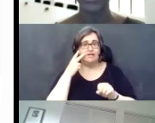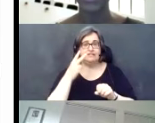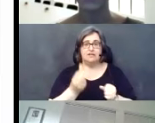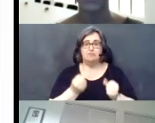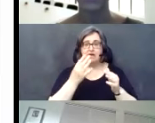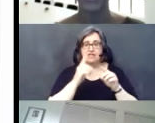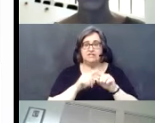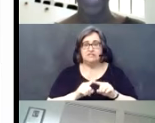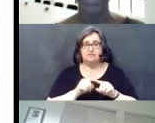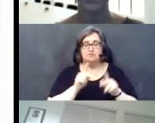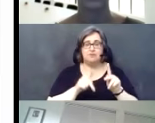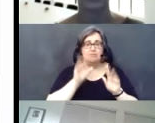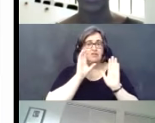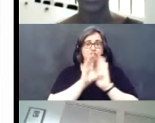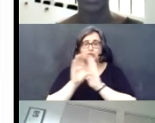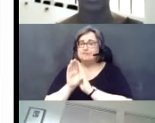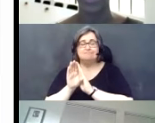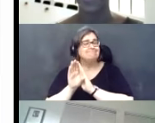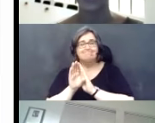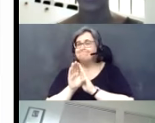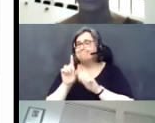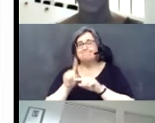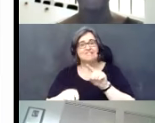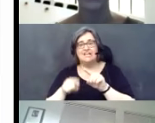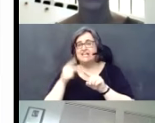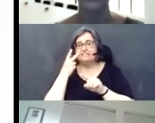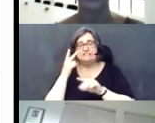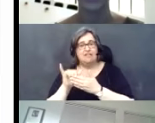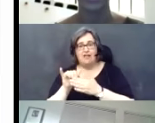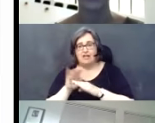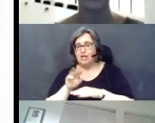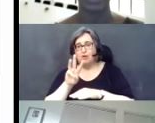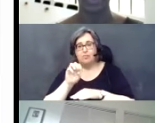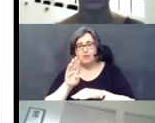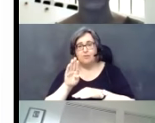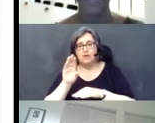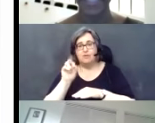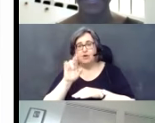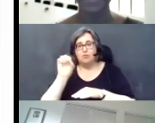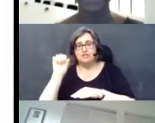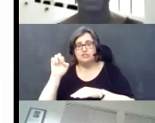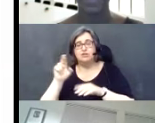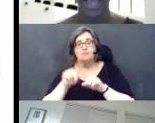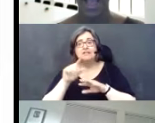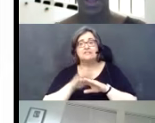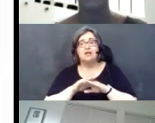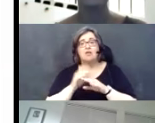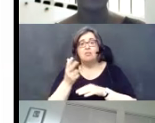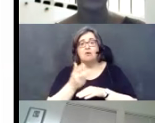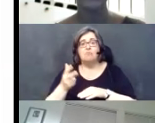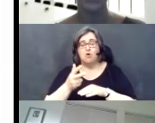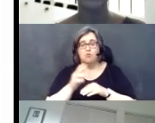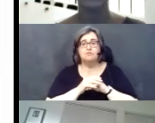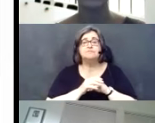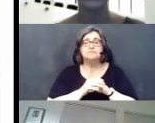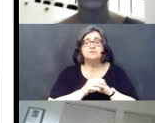multiple participants, is not supported on the web browser, but it is supported on your mobile device. On your